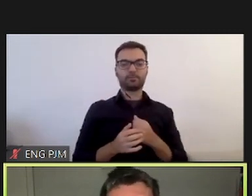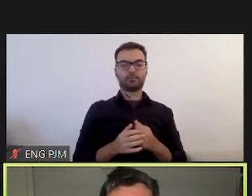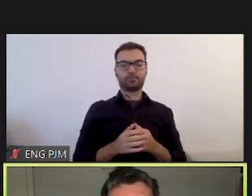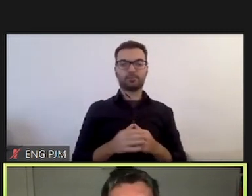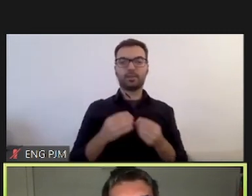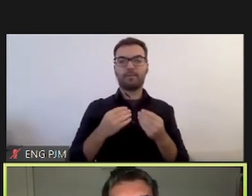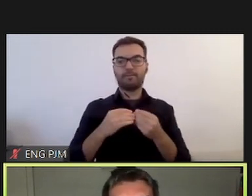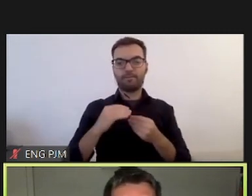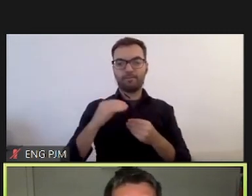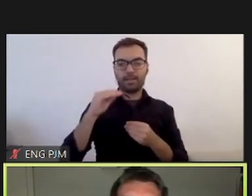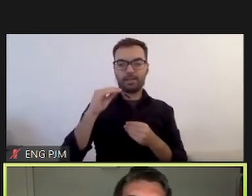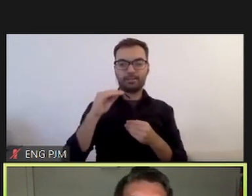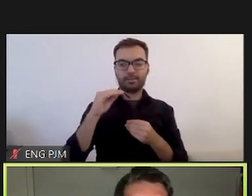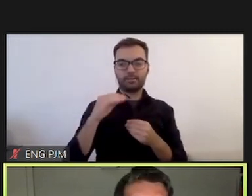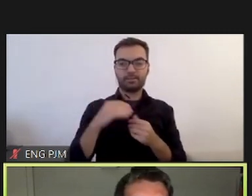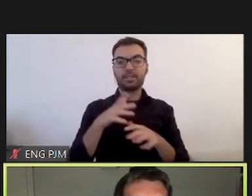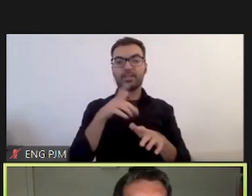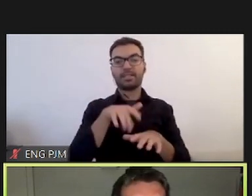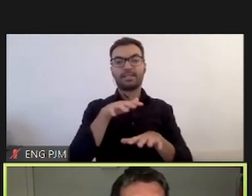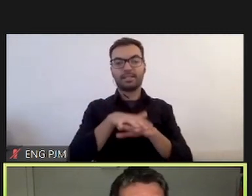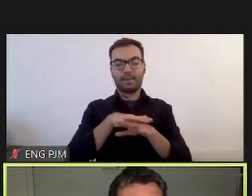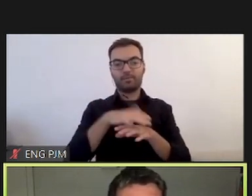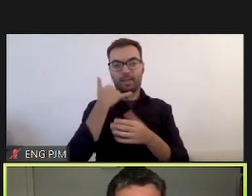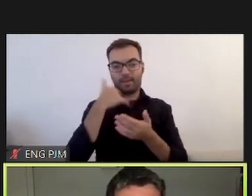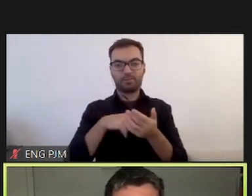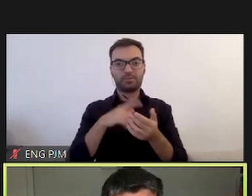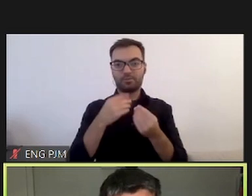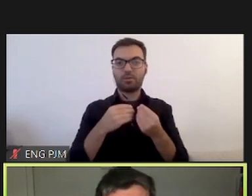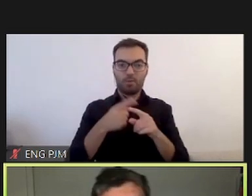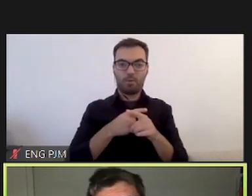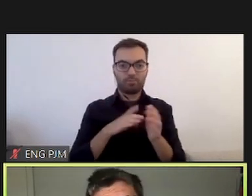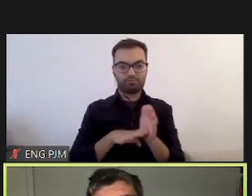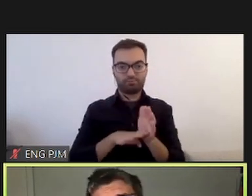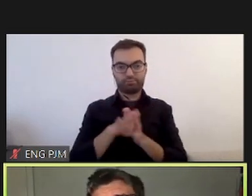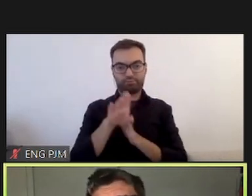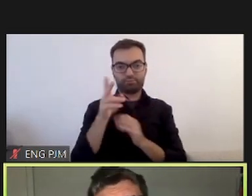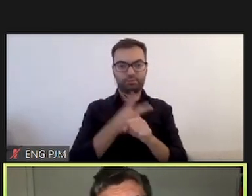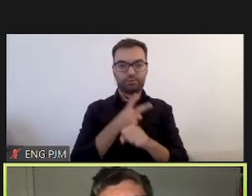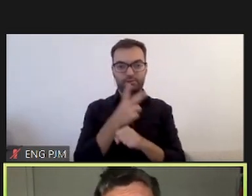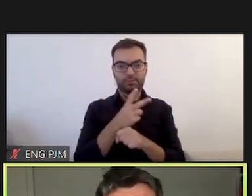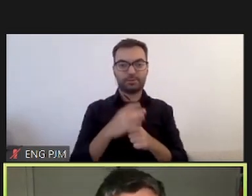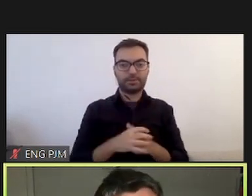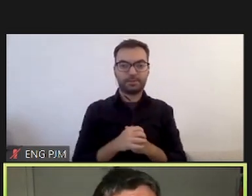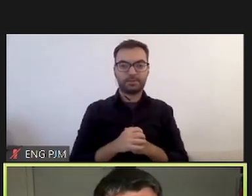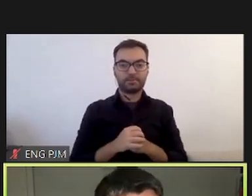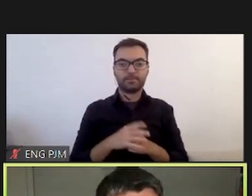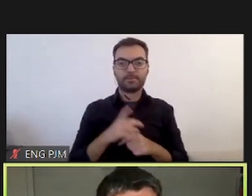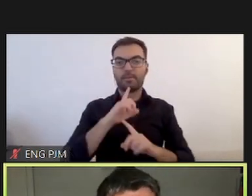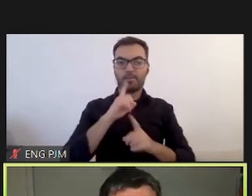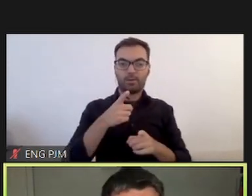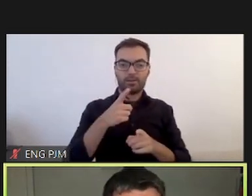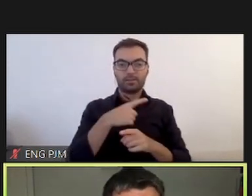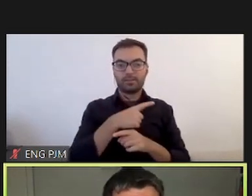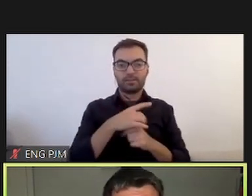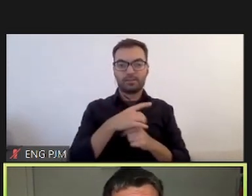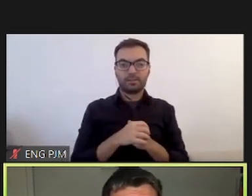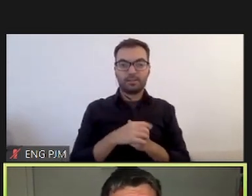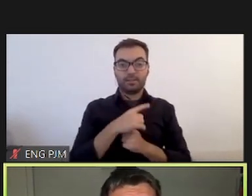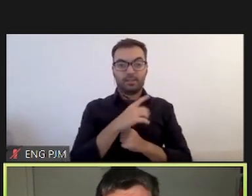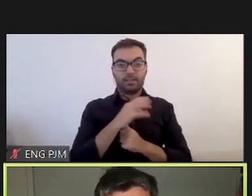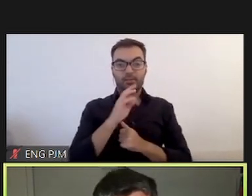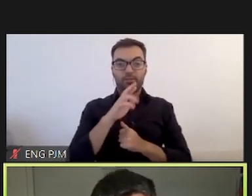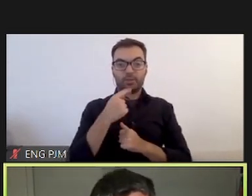the mobile system are accessible on the daily basis. I also totally recommend the Trusted Tester program.